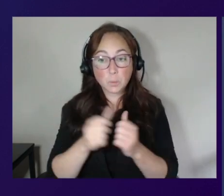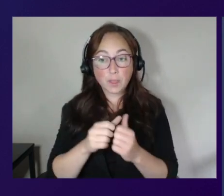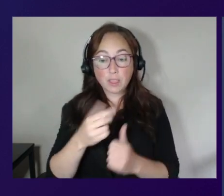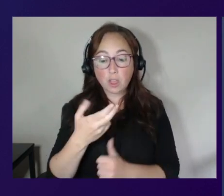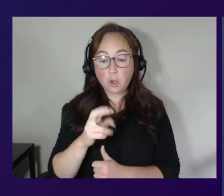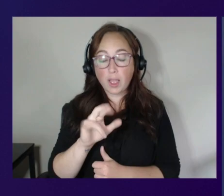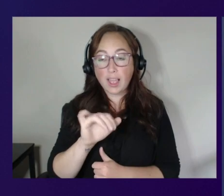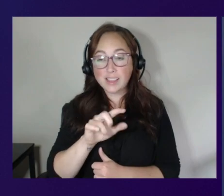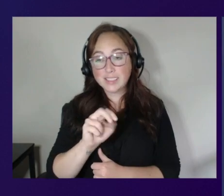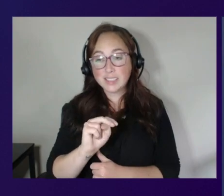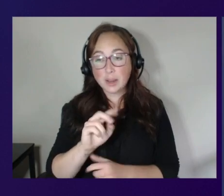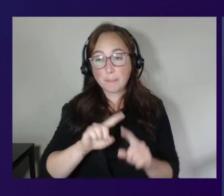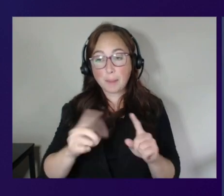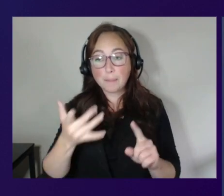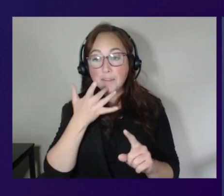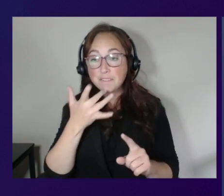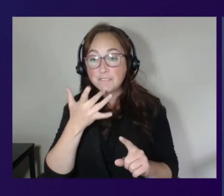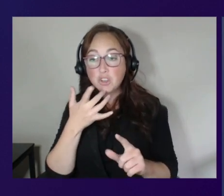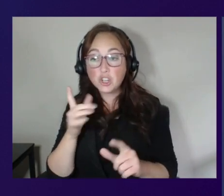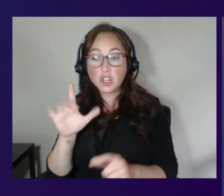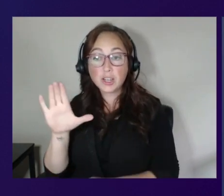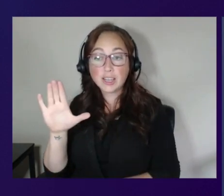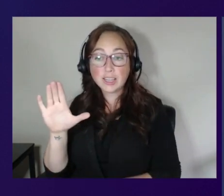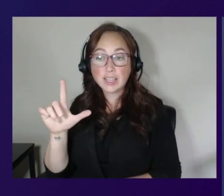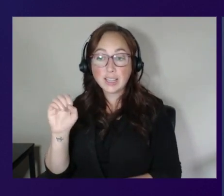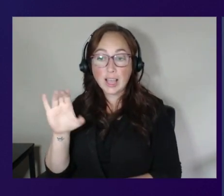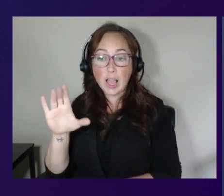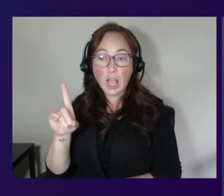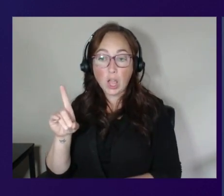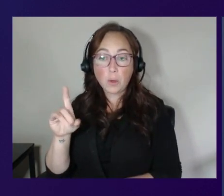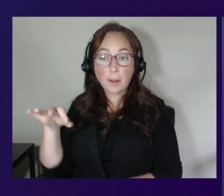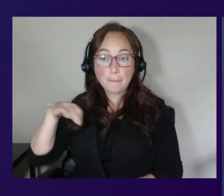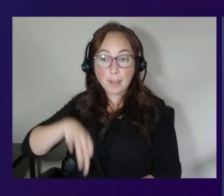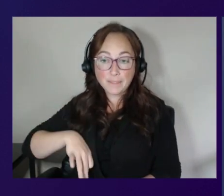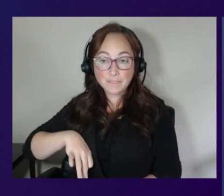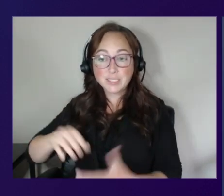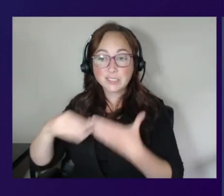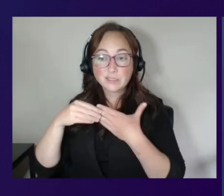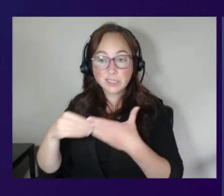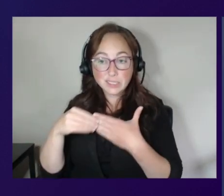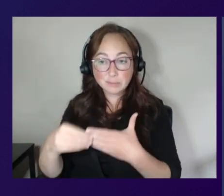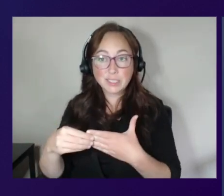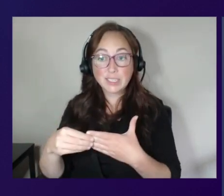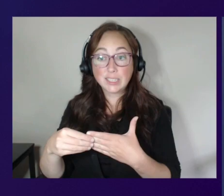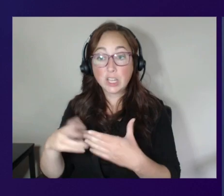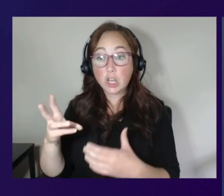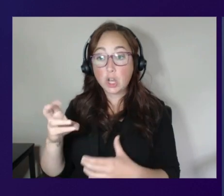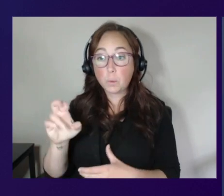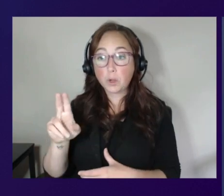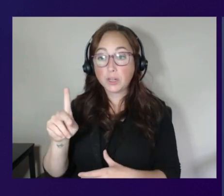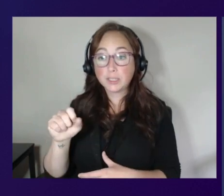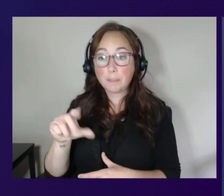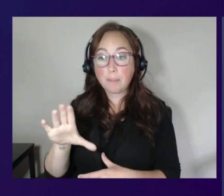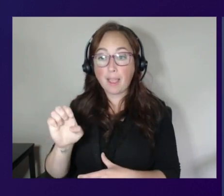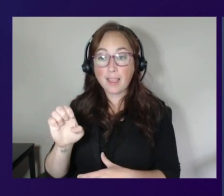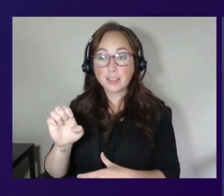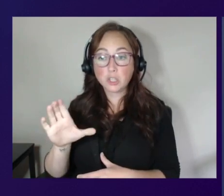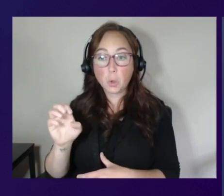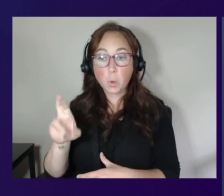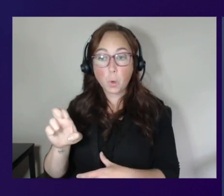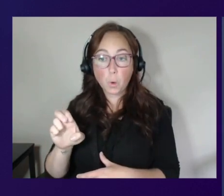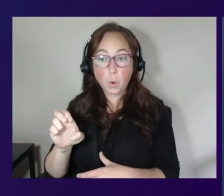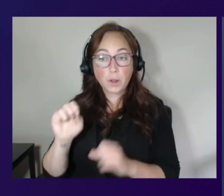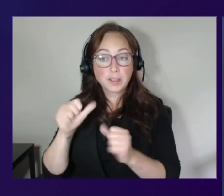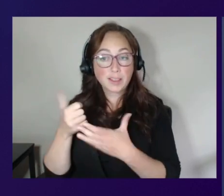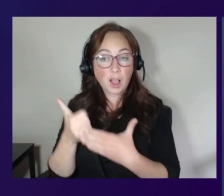cloud benefits, elasticity, scaling out. Workspaces Core, now 1 year old, can help with that. Yes. So I wanted to